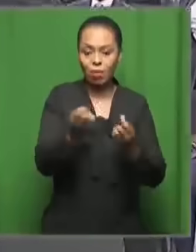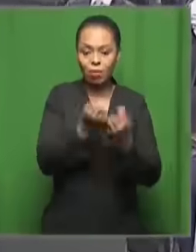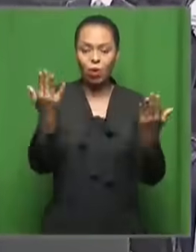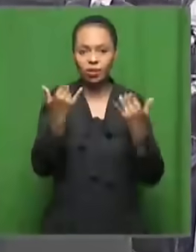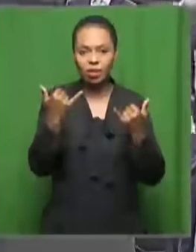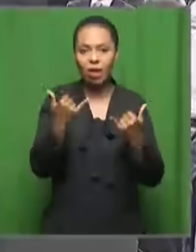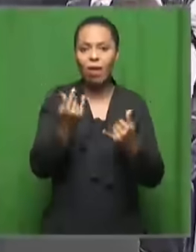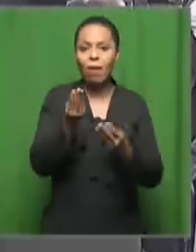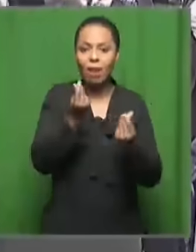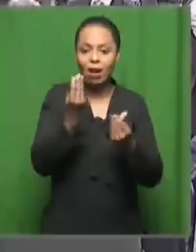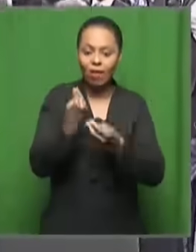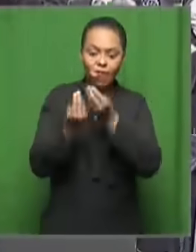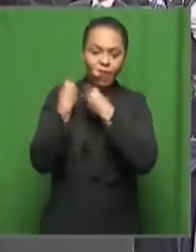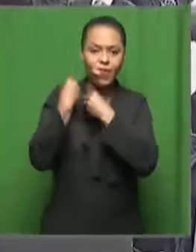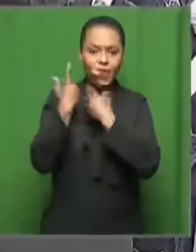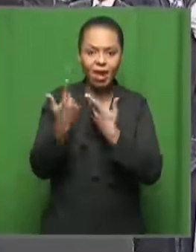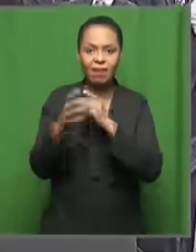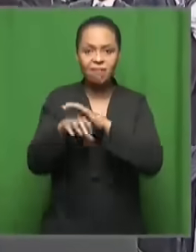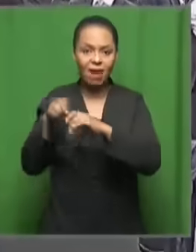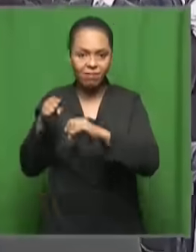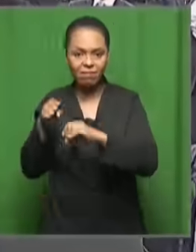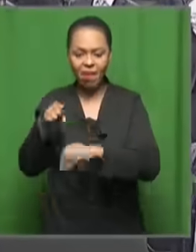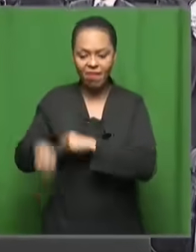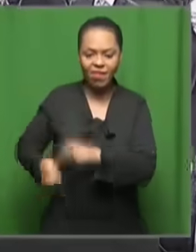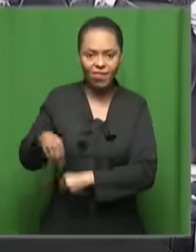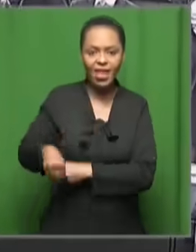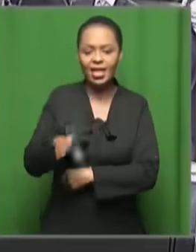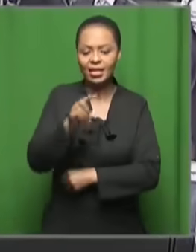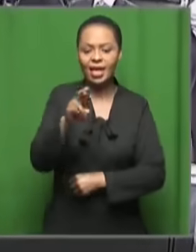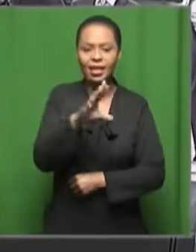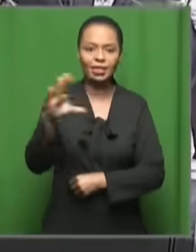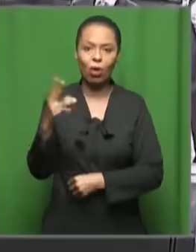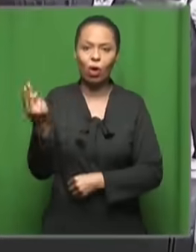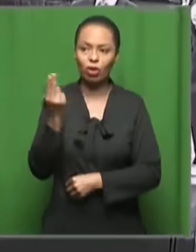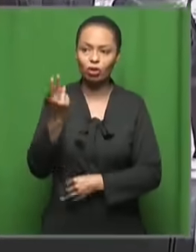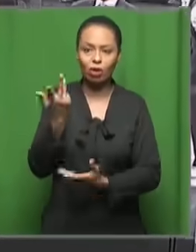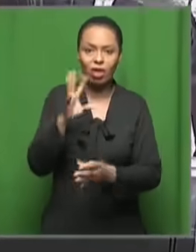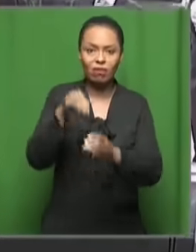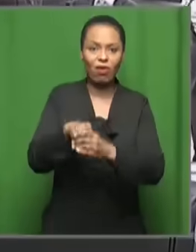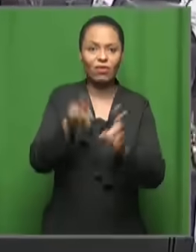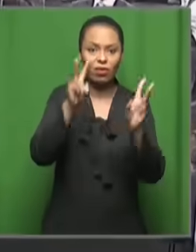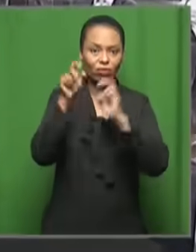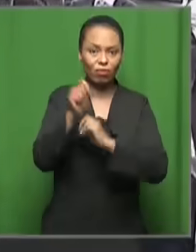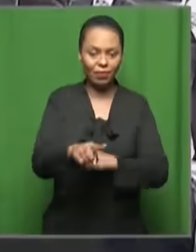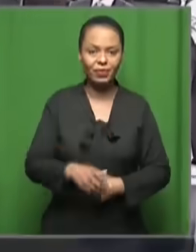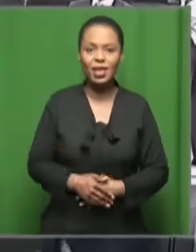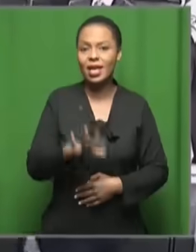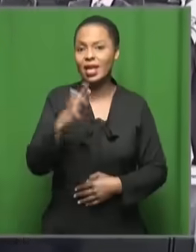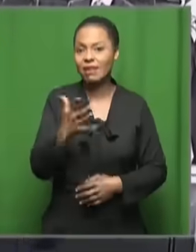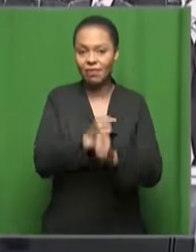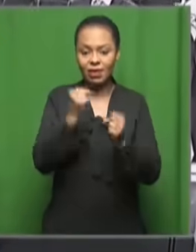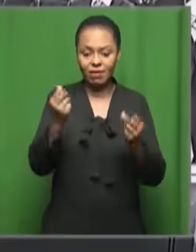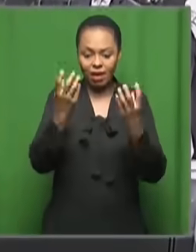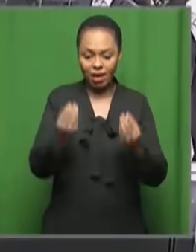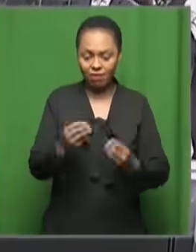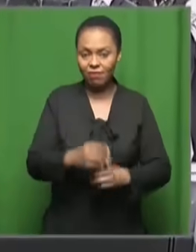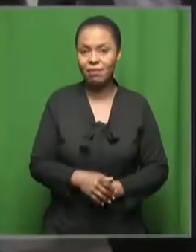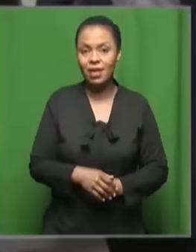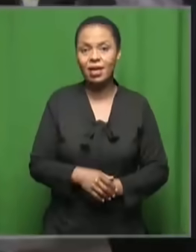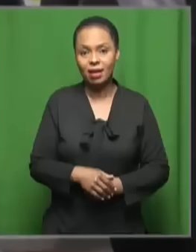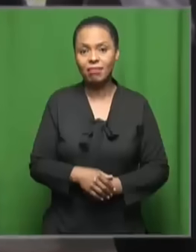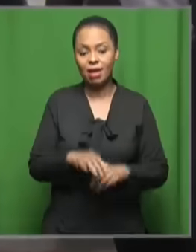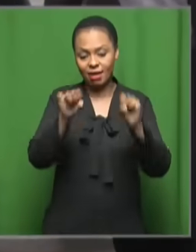that is being siphoned. DRC being one of those kinds of countries. So if you don't have institutional architecture, either at the level of the AU,